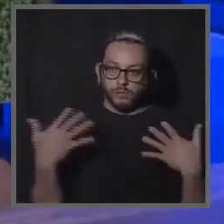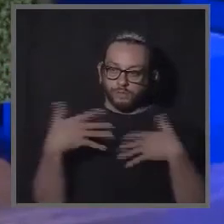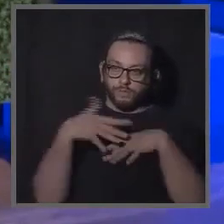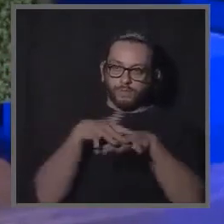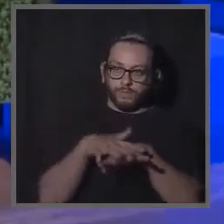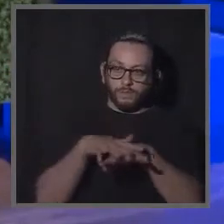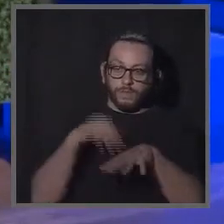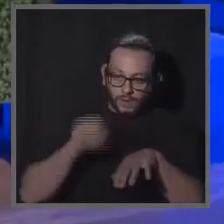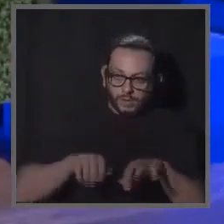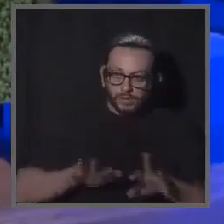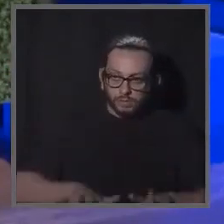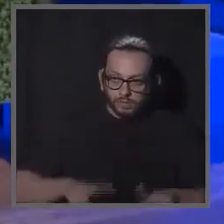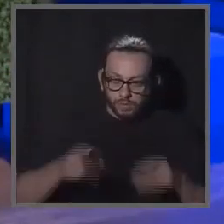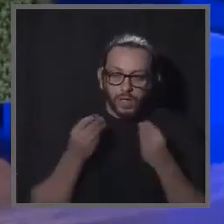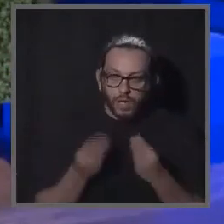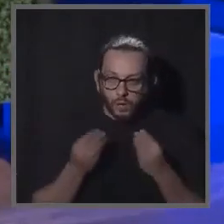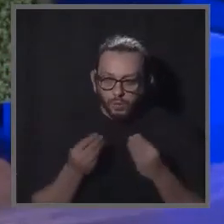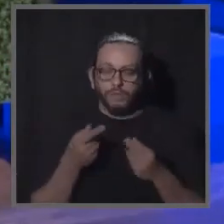and which